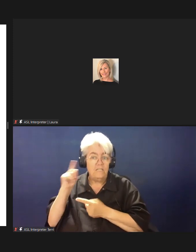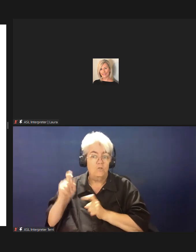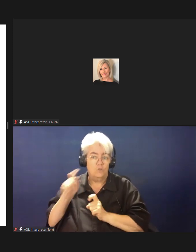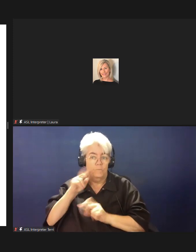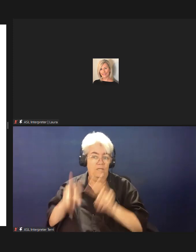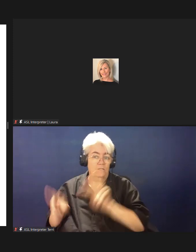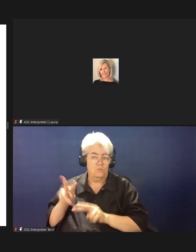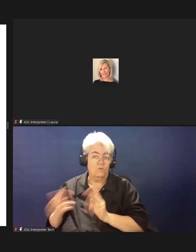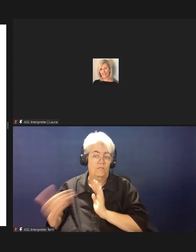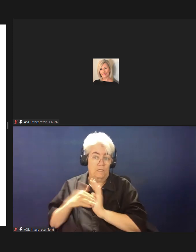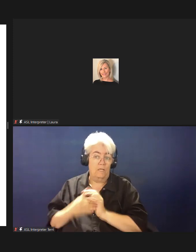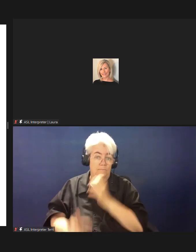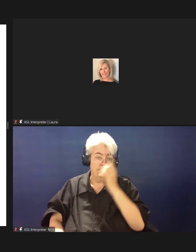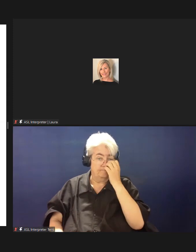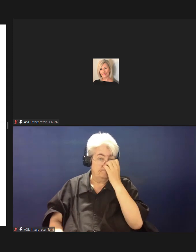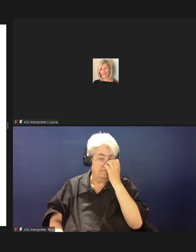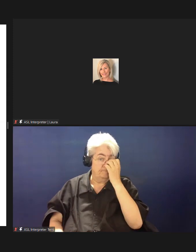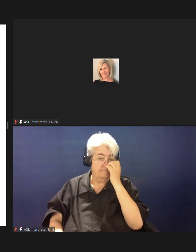rescreened.